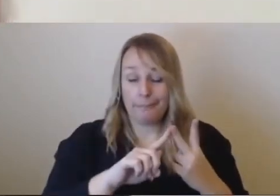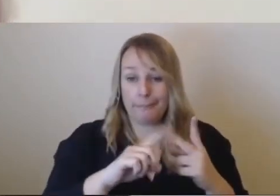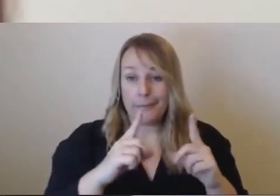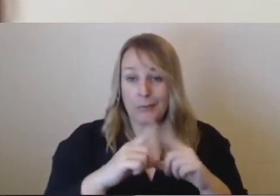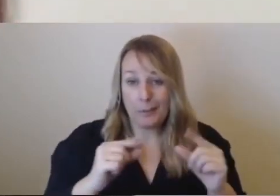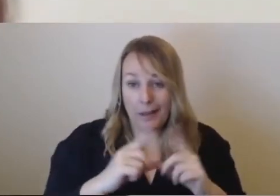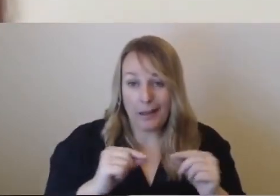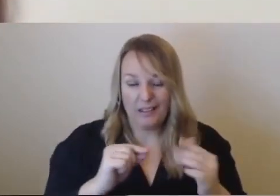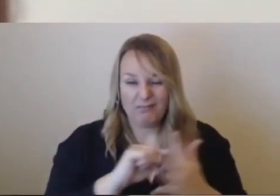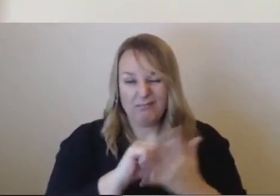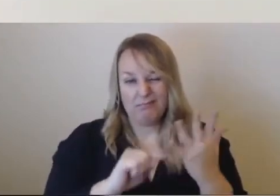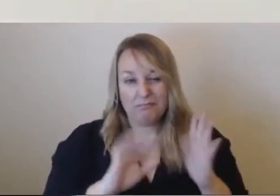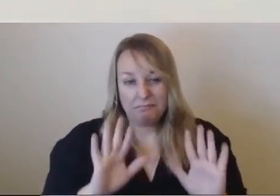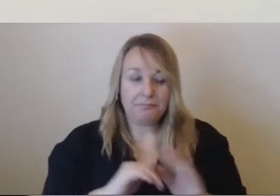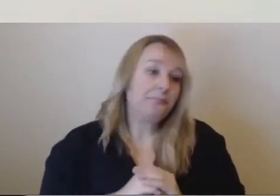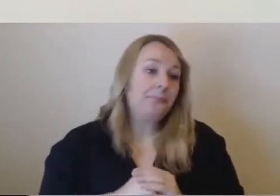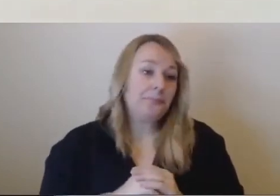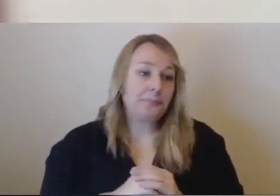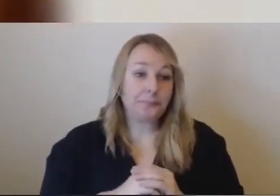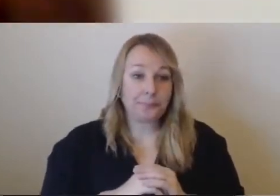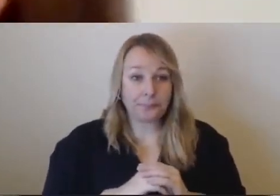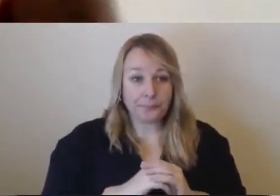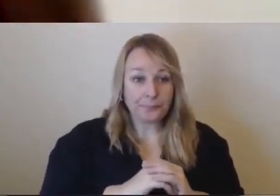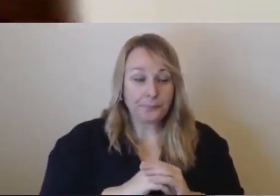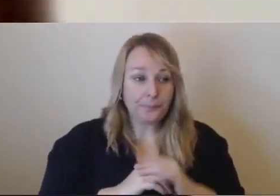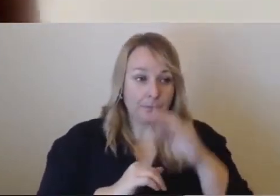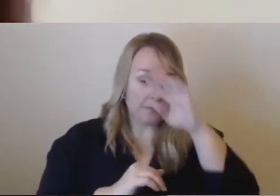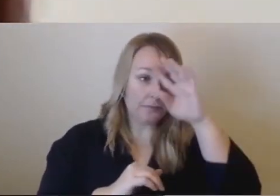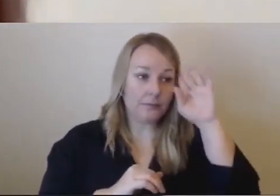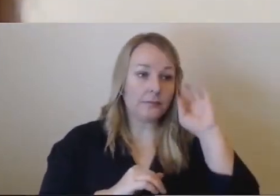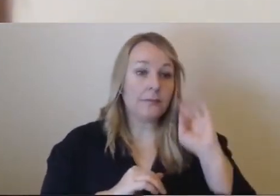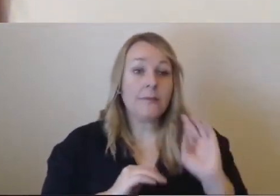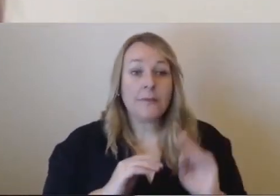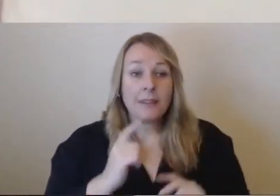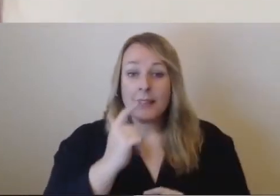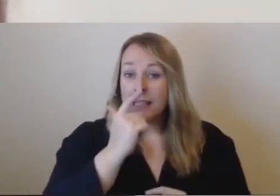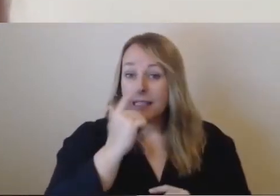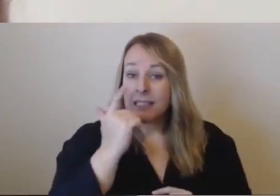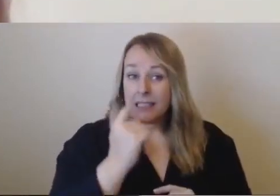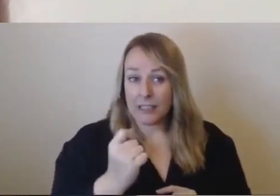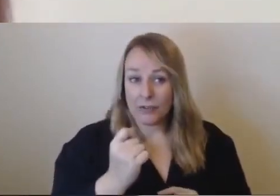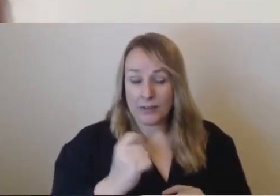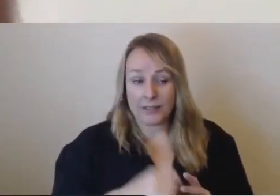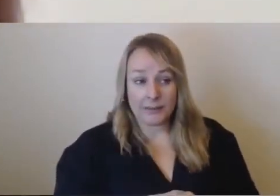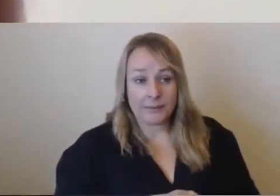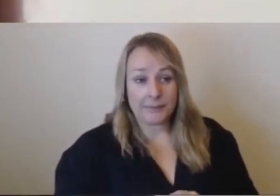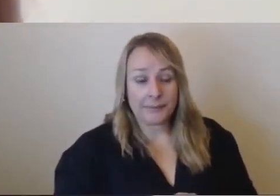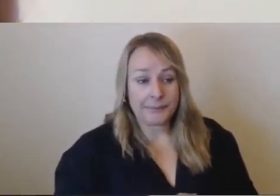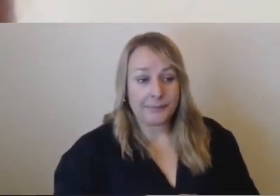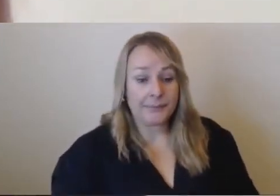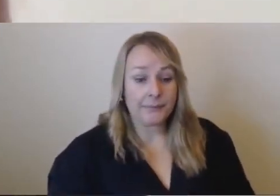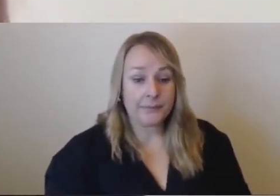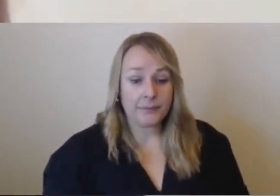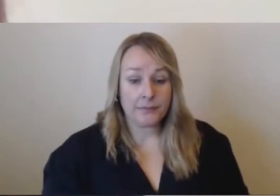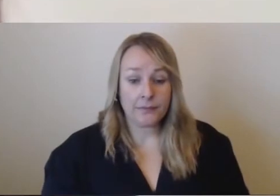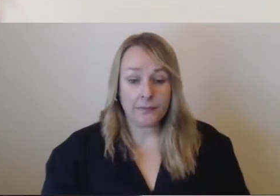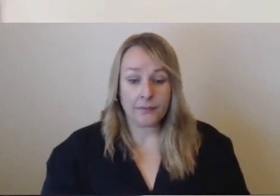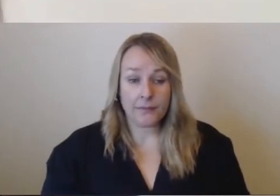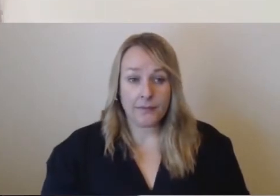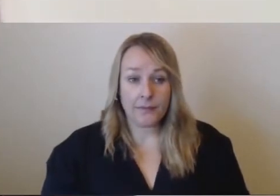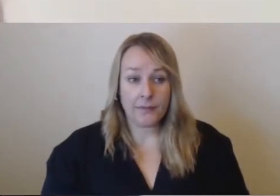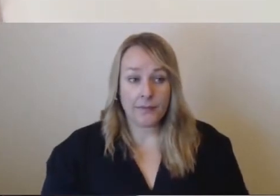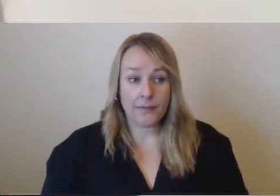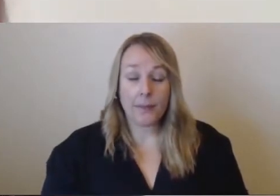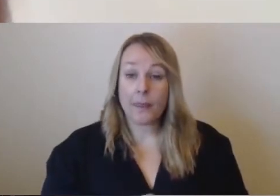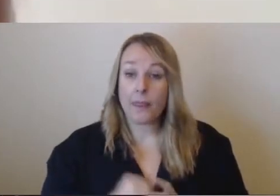know, et cetera. But that said, it's interesting to think about, because on one hand, when